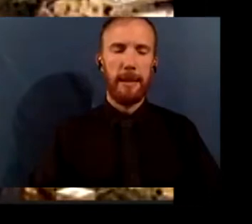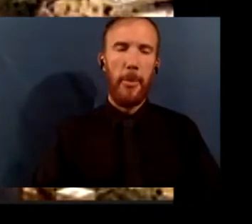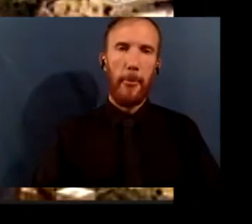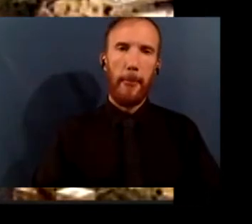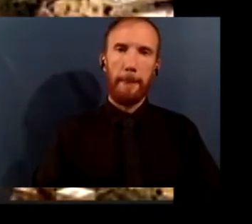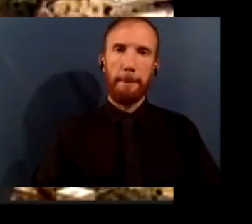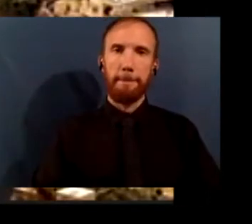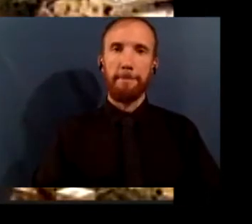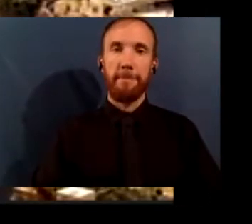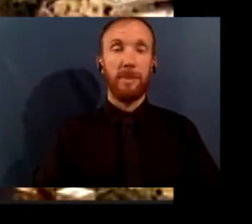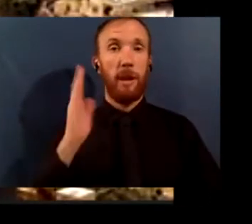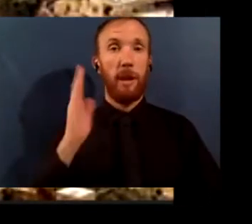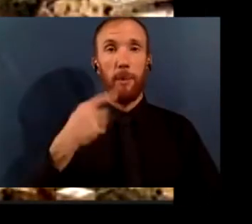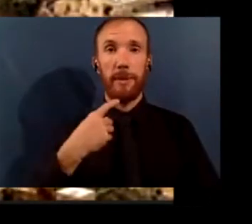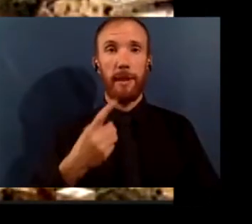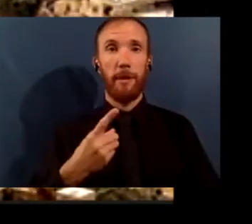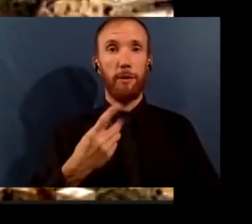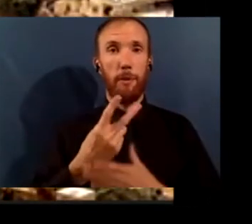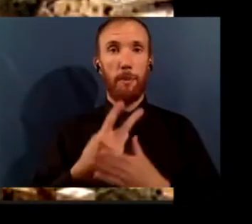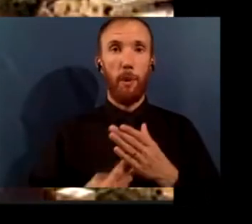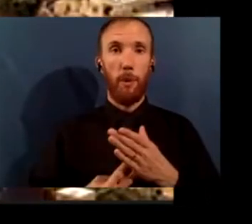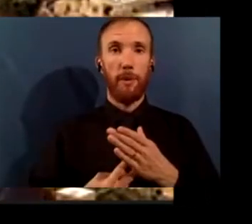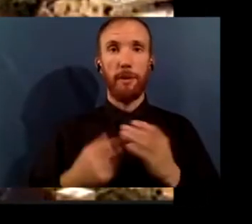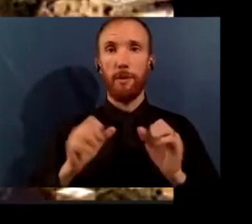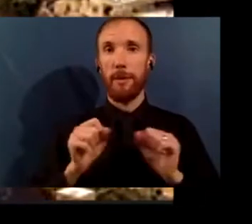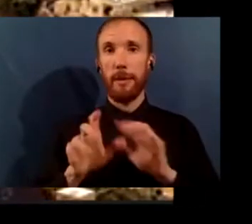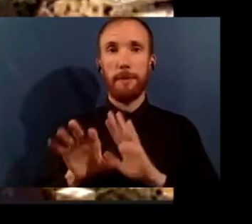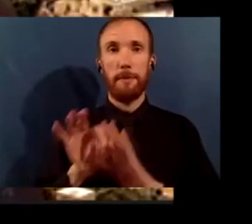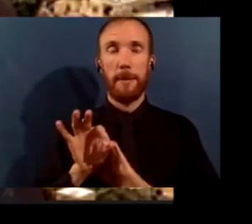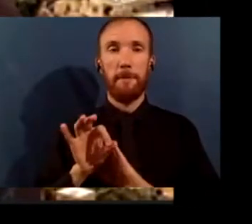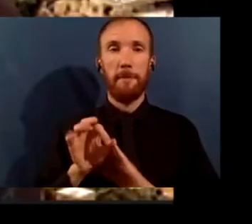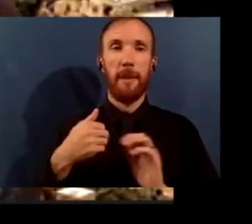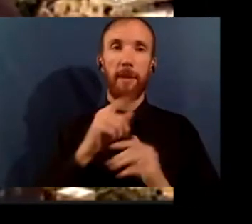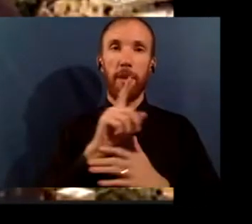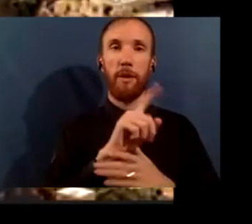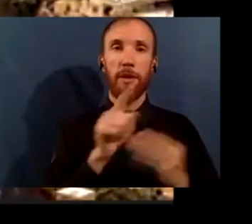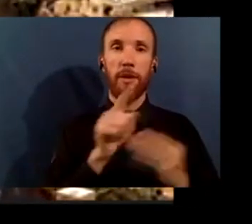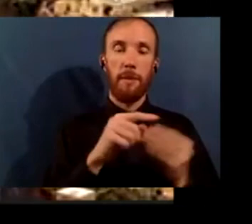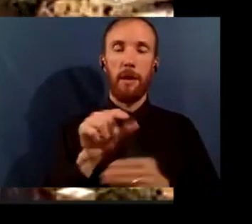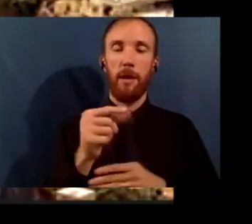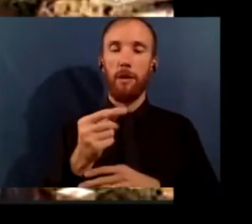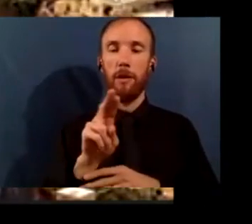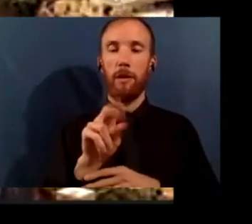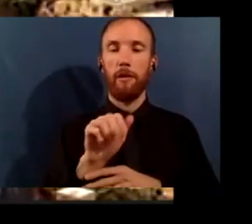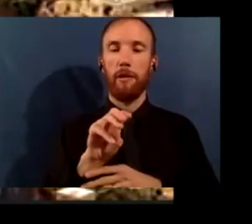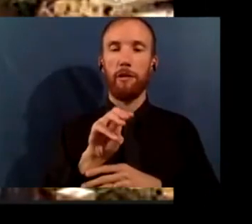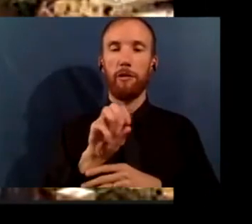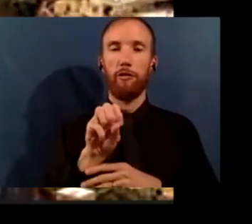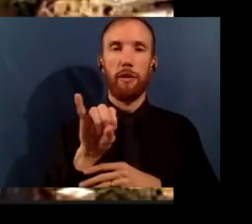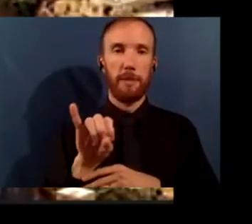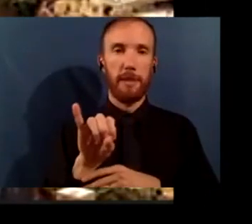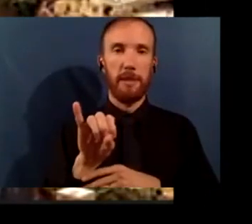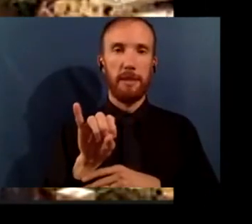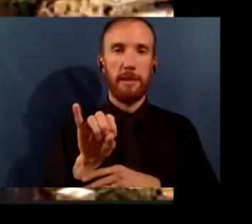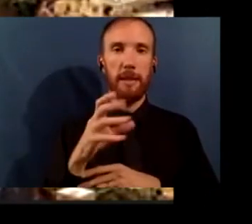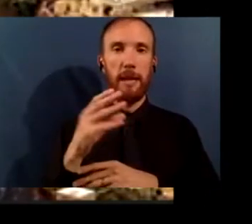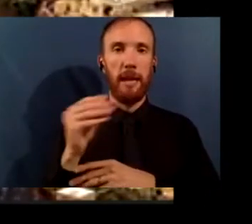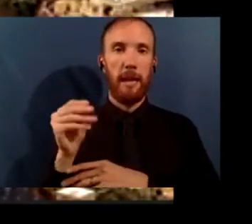So I'll just tell you both and you can take it in whatever direction. There's a question about Gramsci and the United